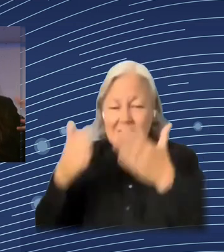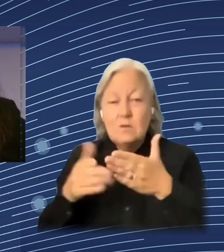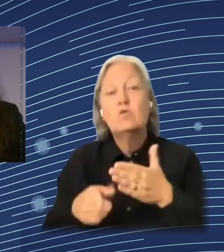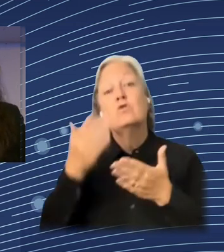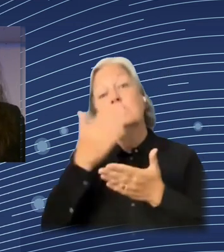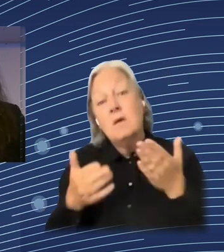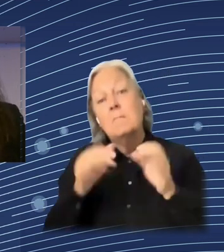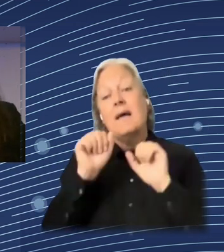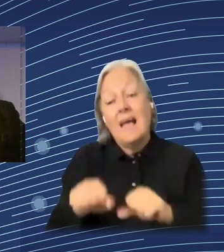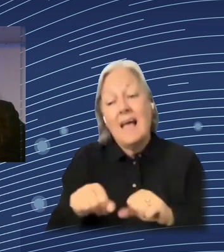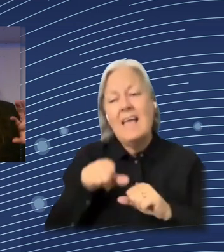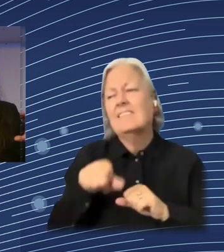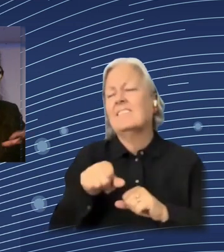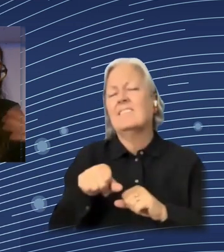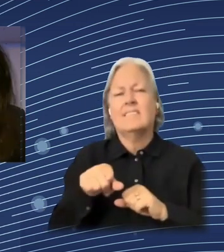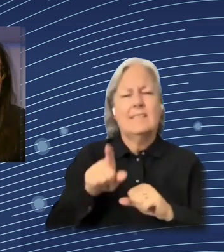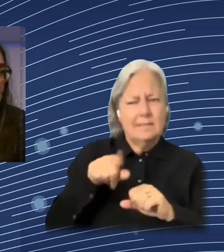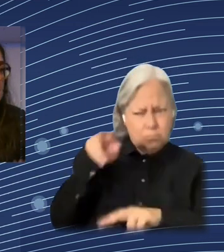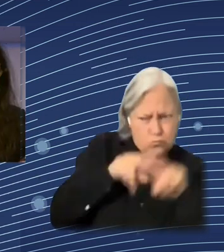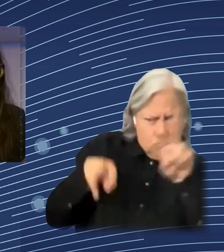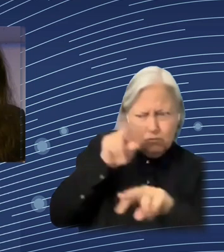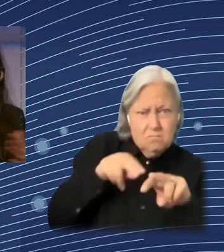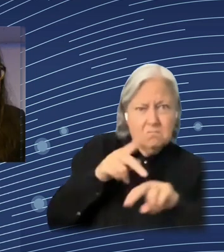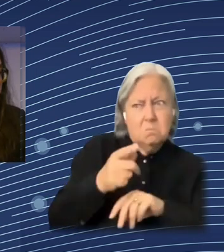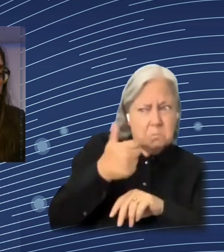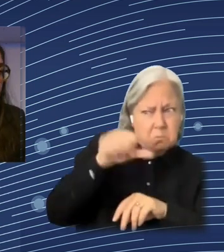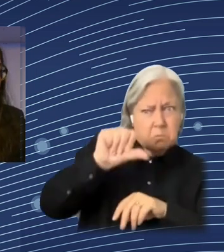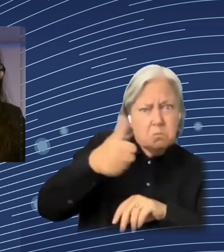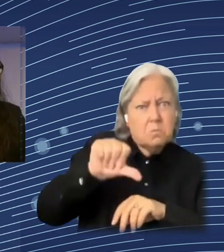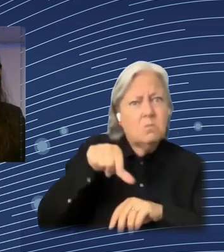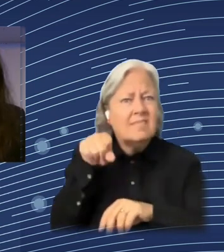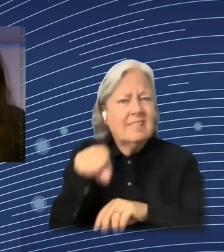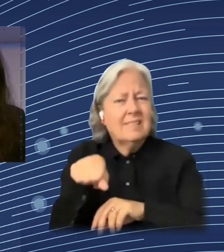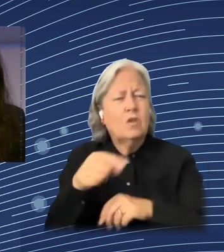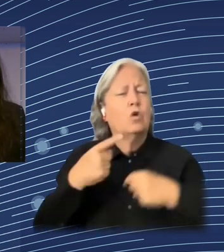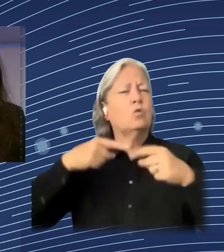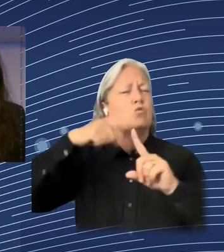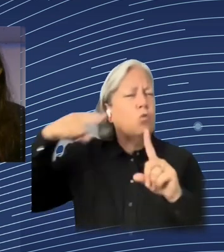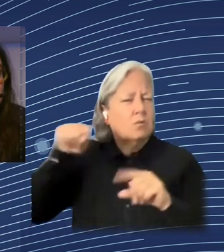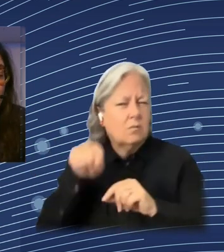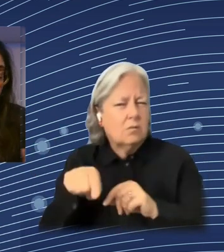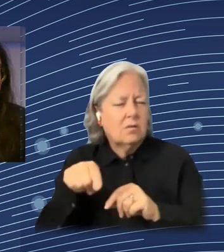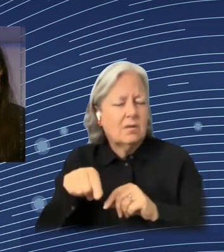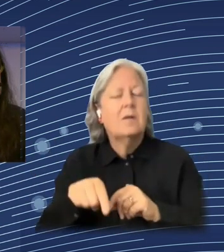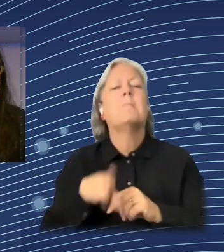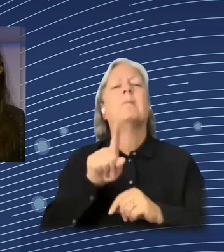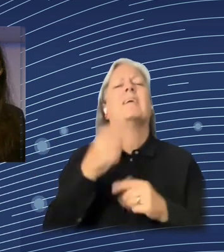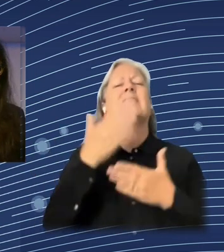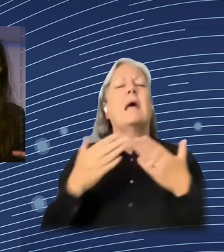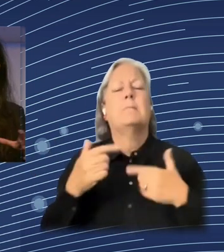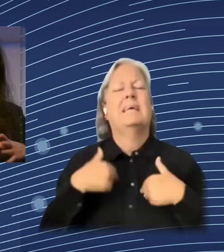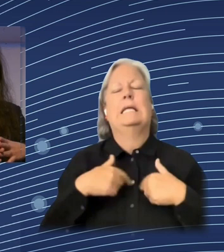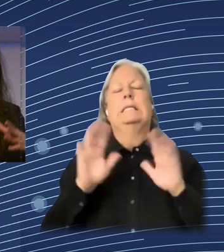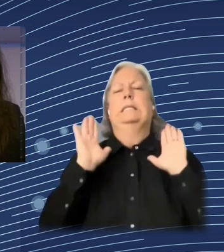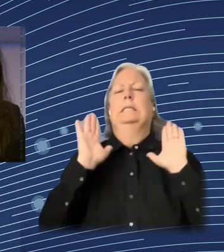terms of analyzing data, but there's other parts that never, or that we are not going to like try to automatize them, because